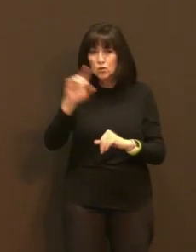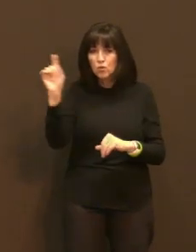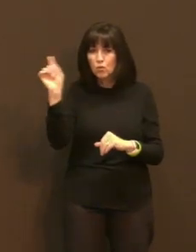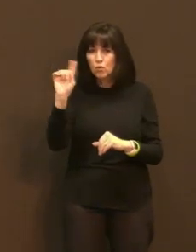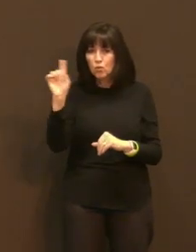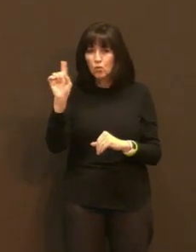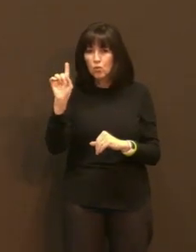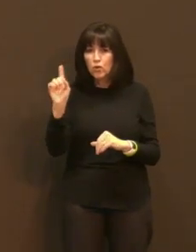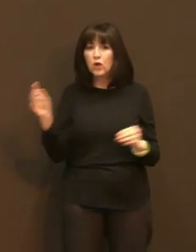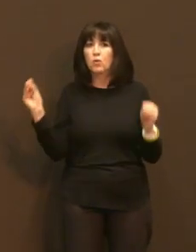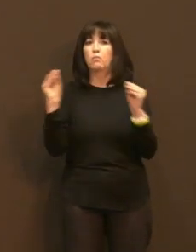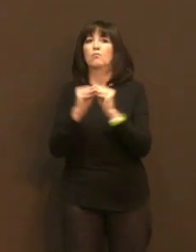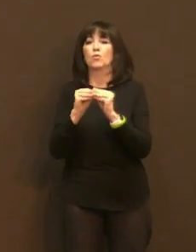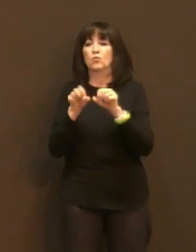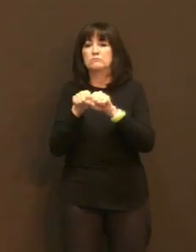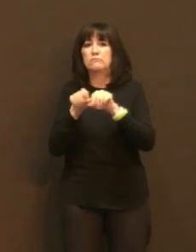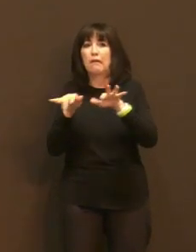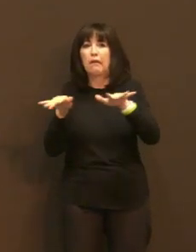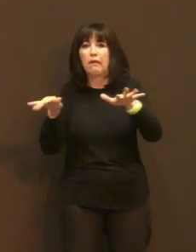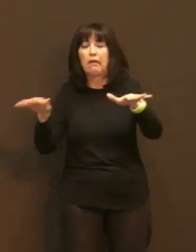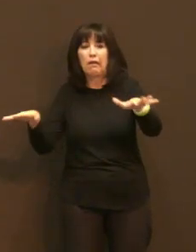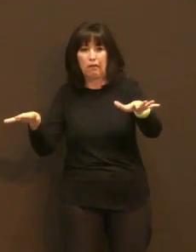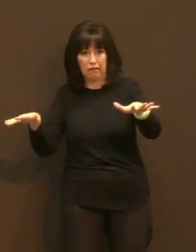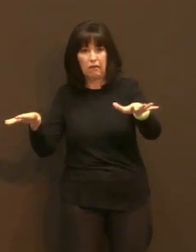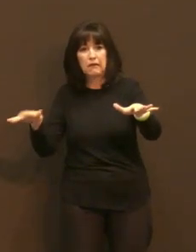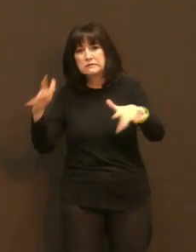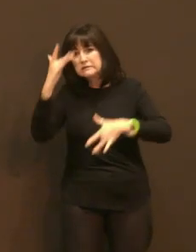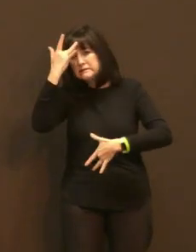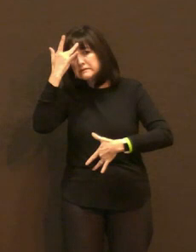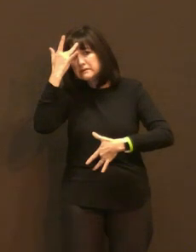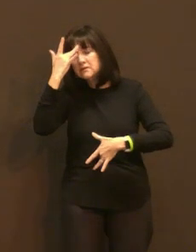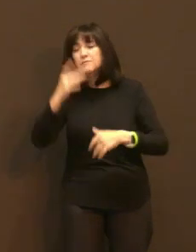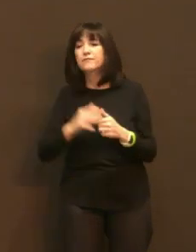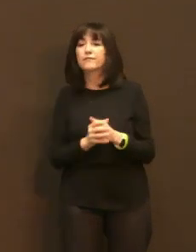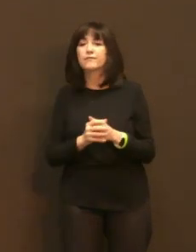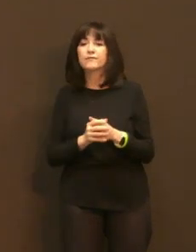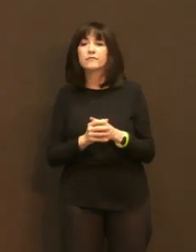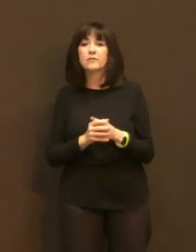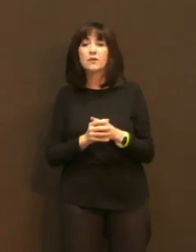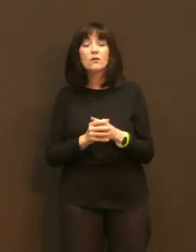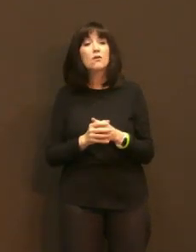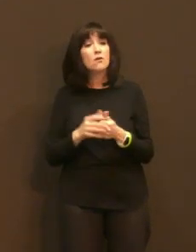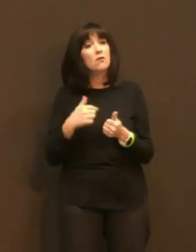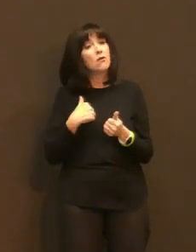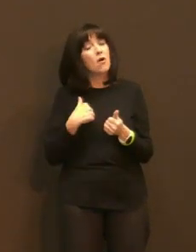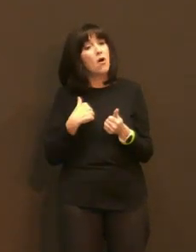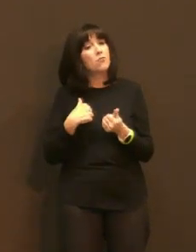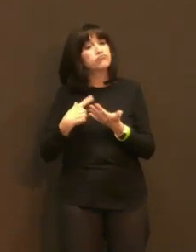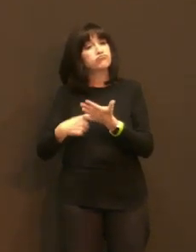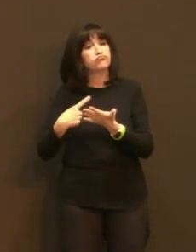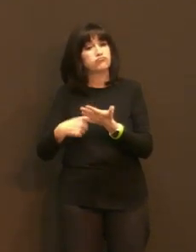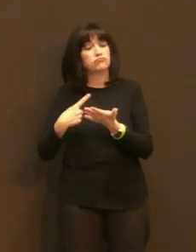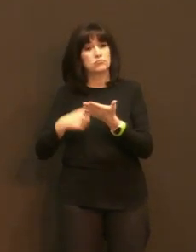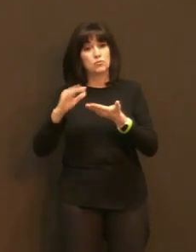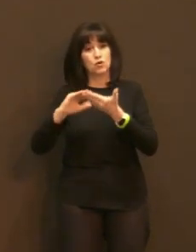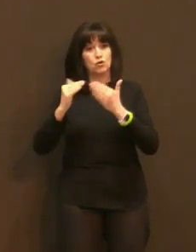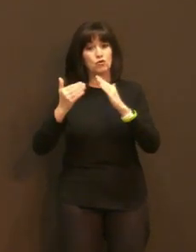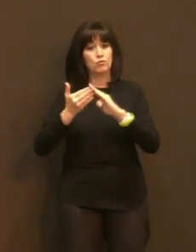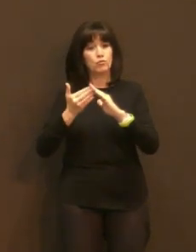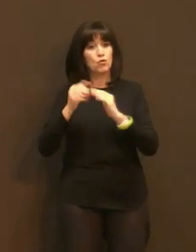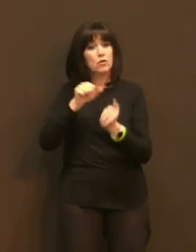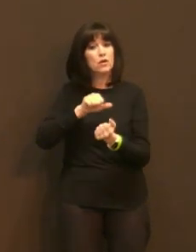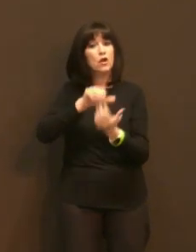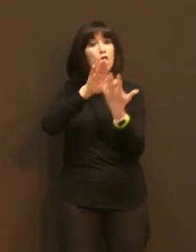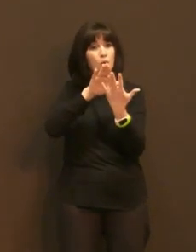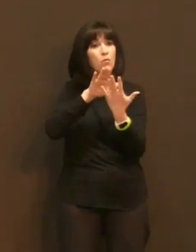signs of infection. So when we think about community approaches, again, being data-driven,